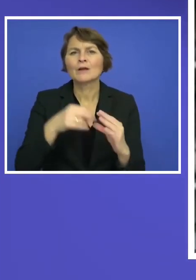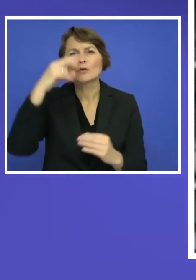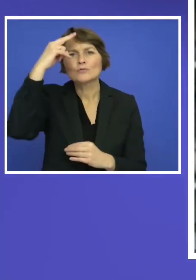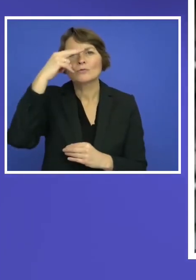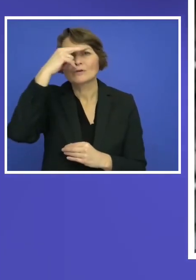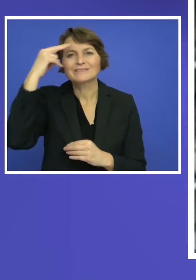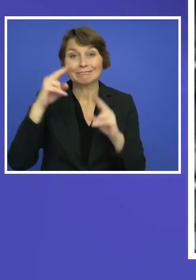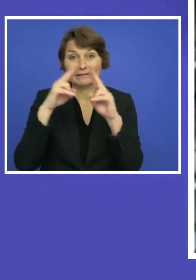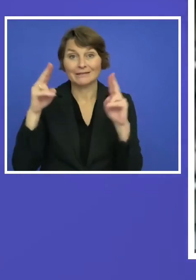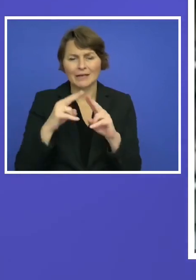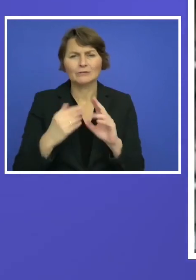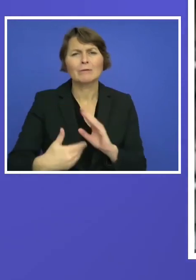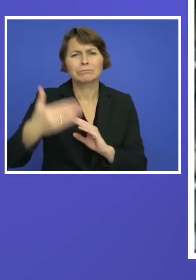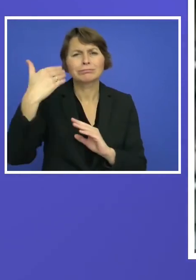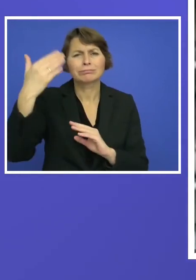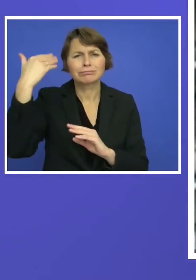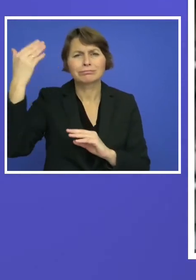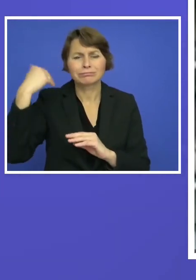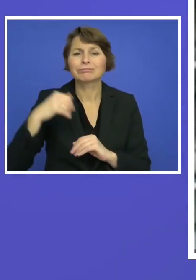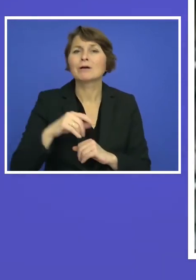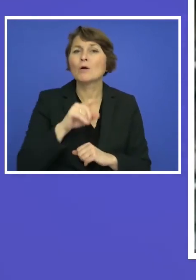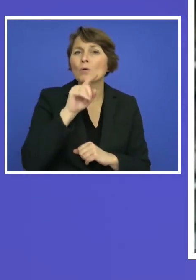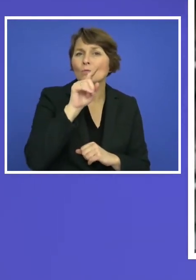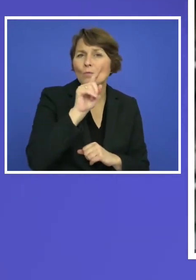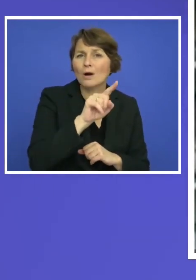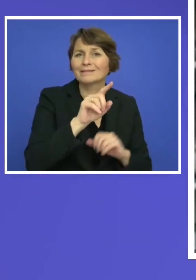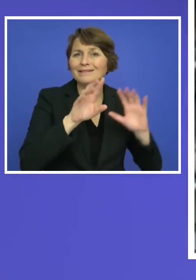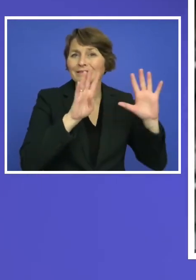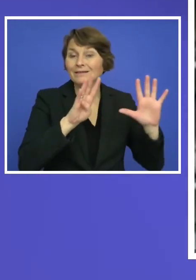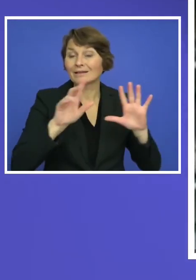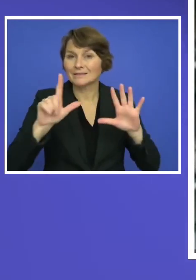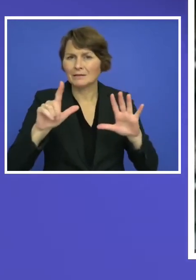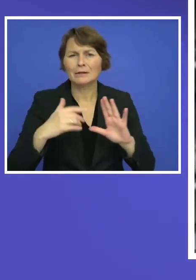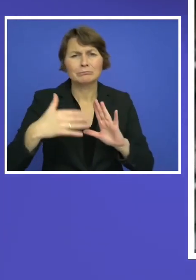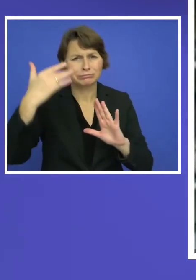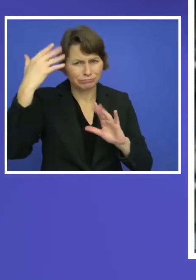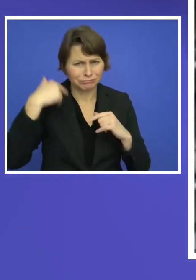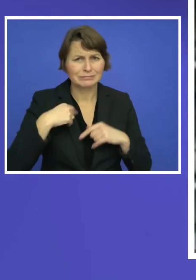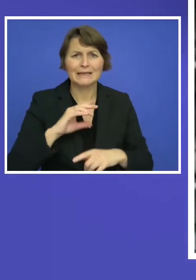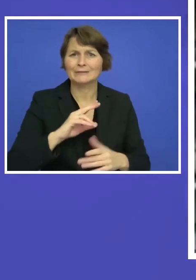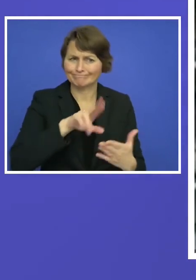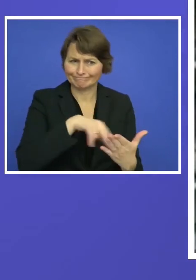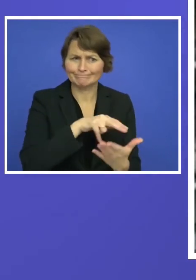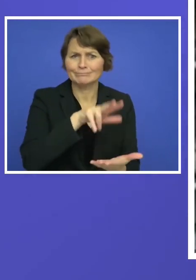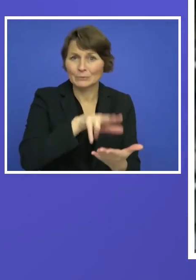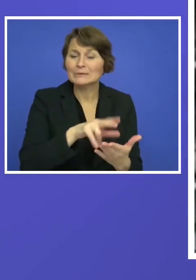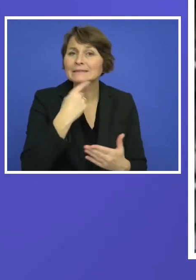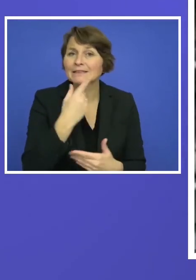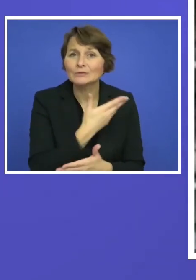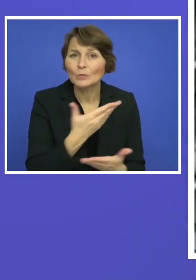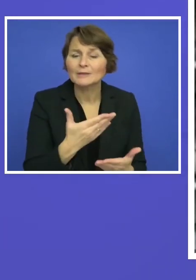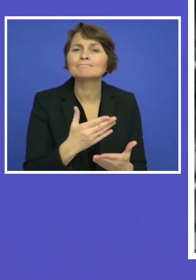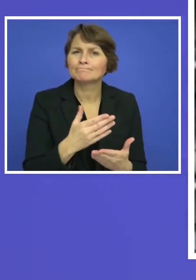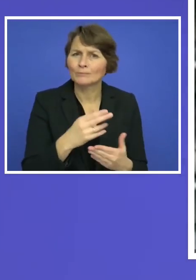so 40 years ago, and also made a point already that nurses should